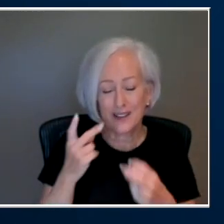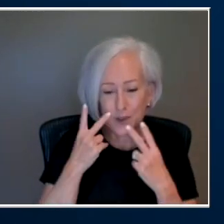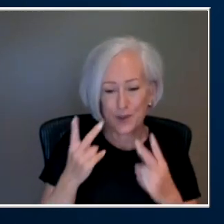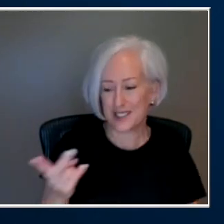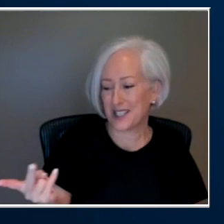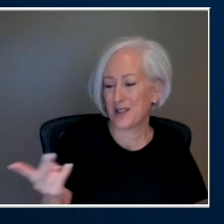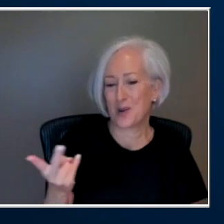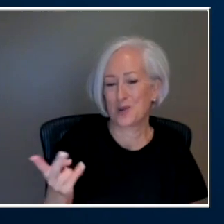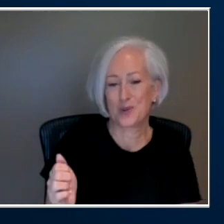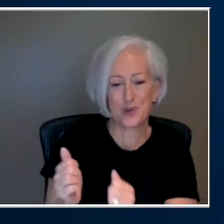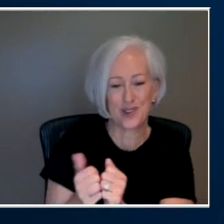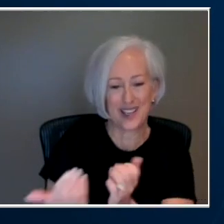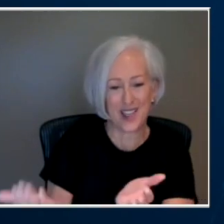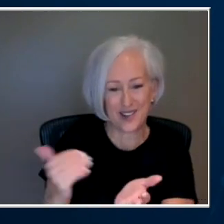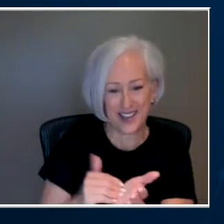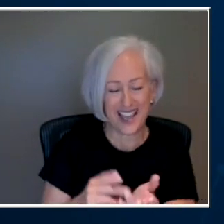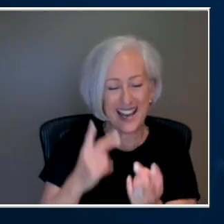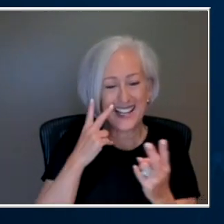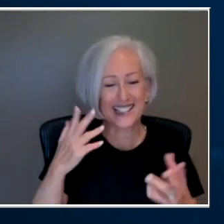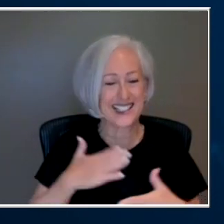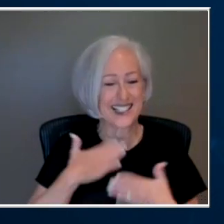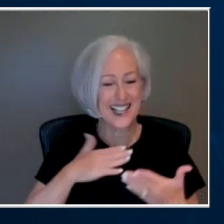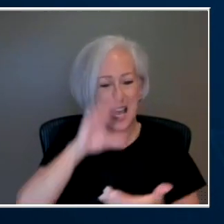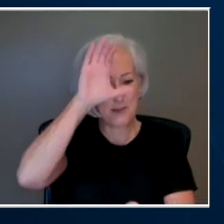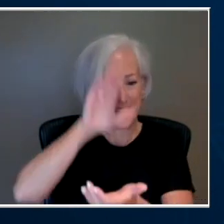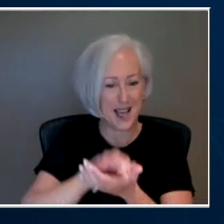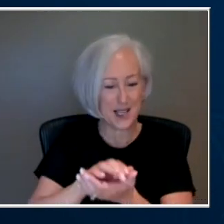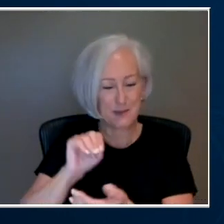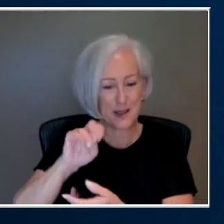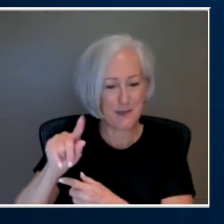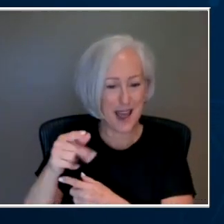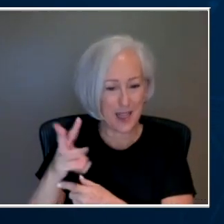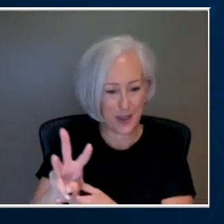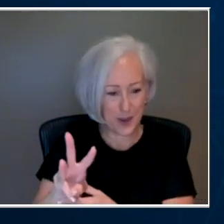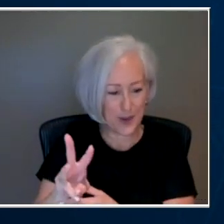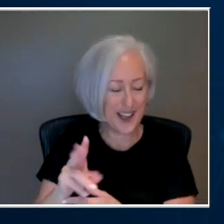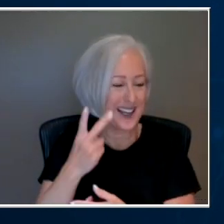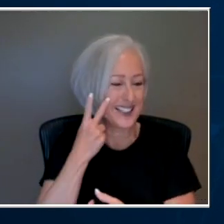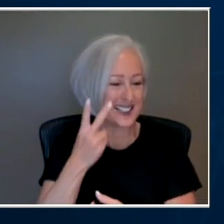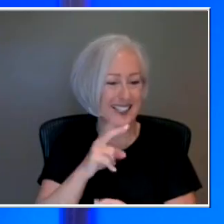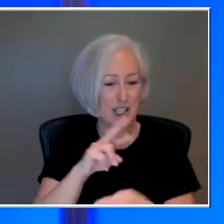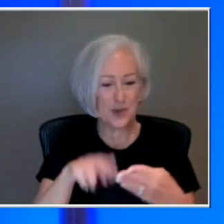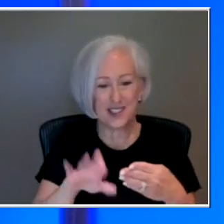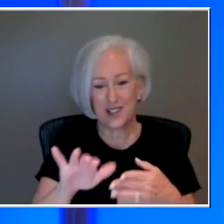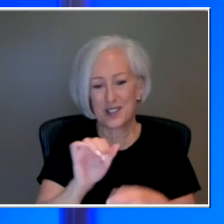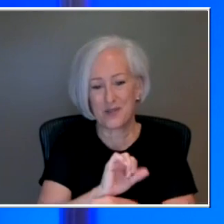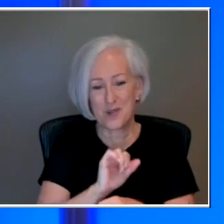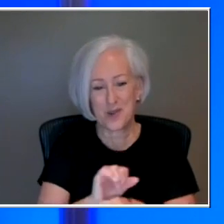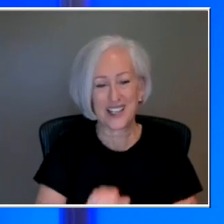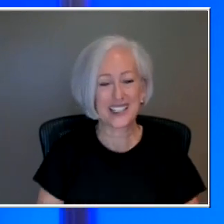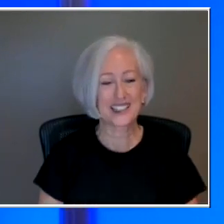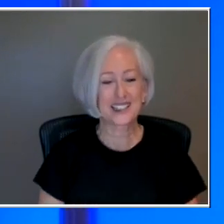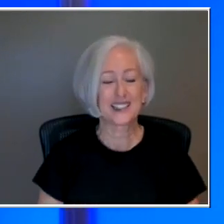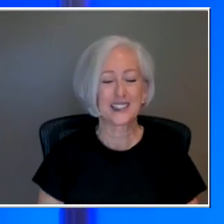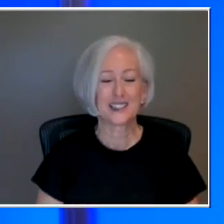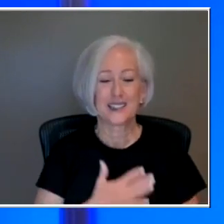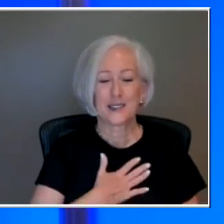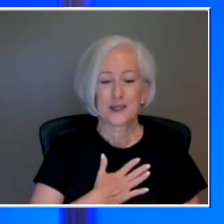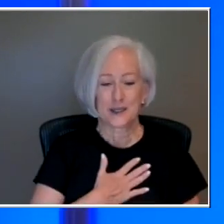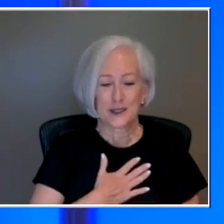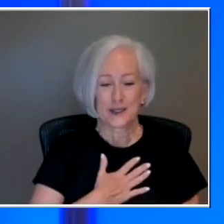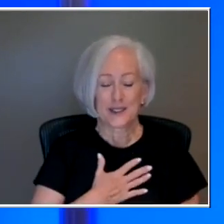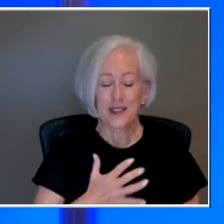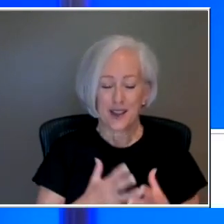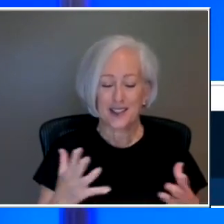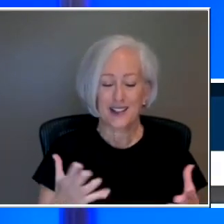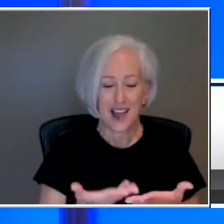and seeing the happy husband Matthew there and just being able to see this result of your work? So a lot of things I can say.